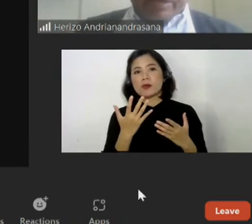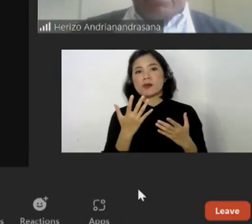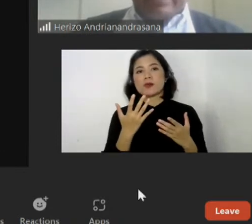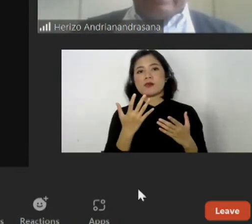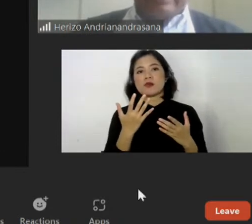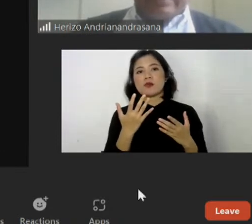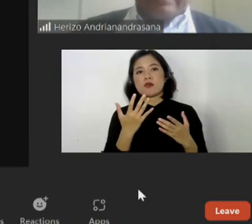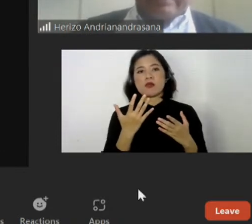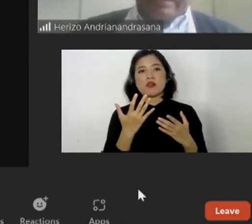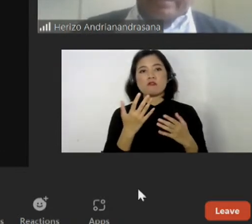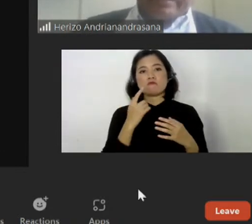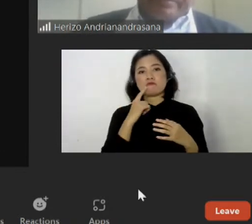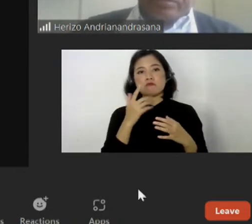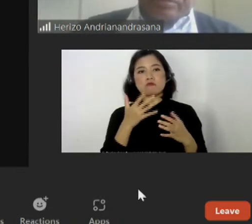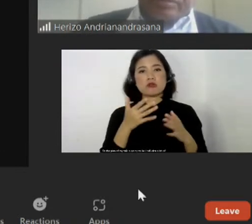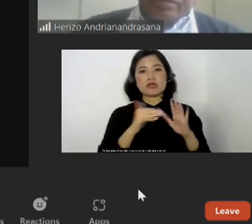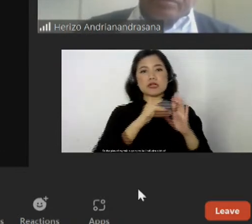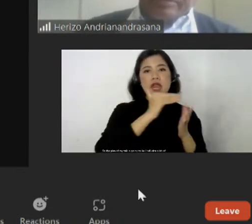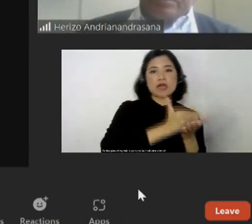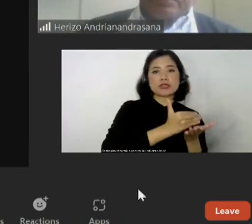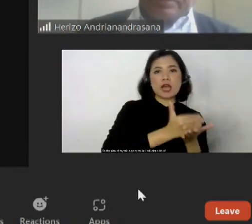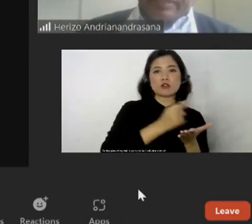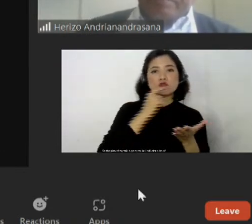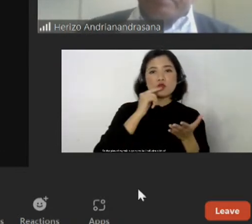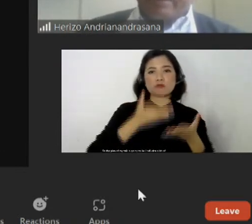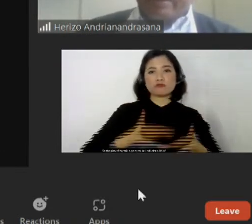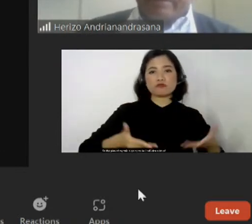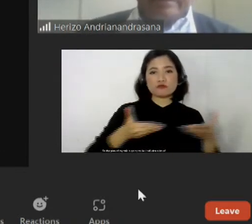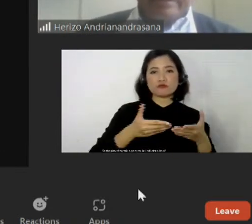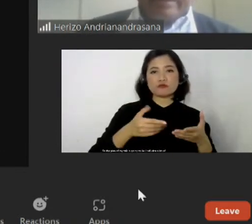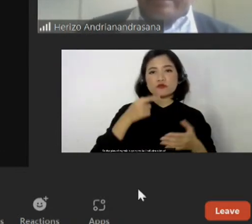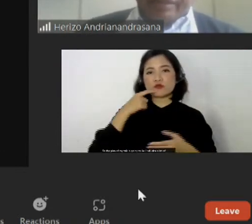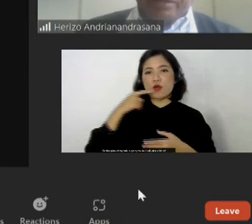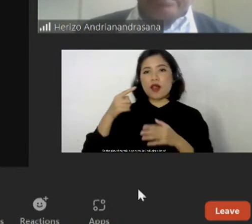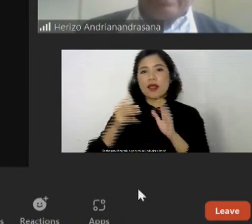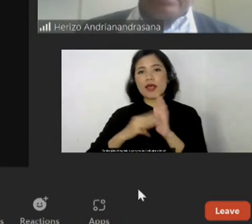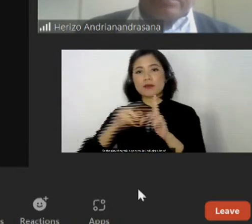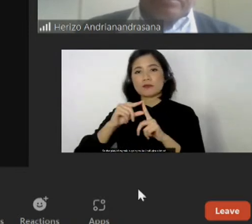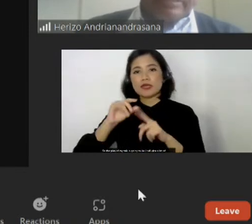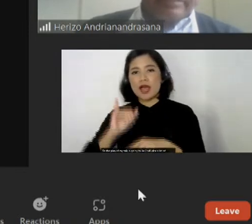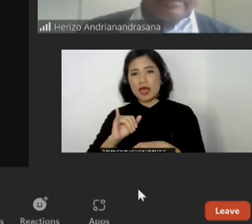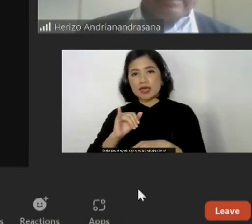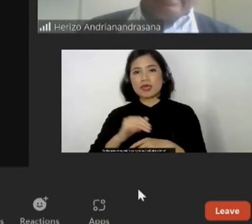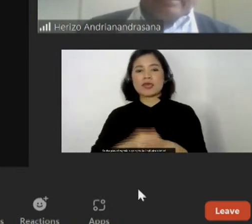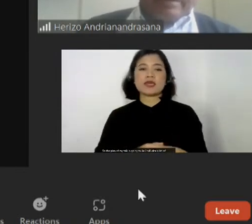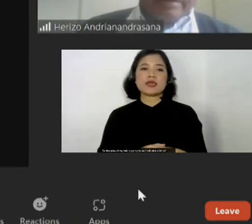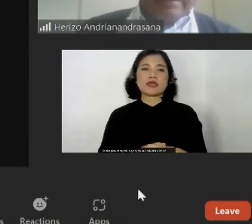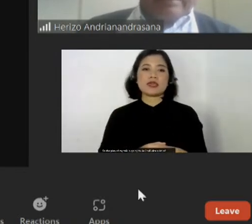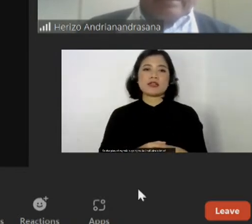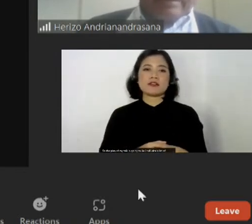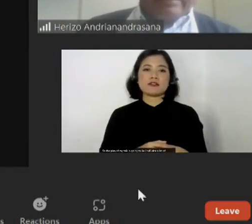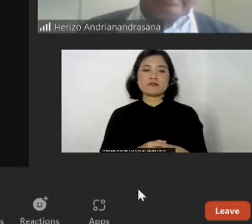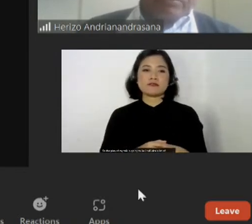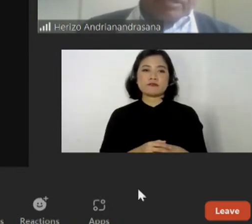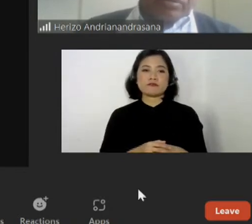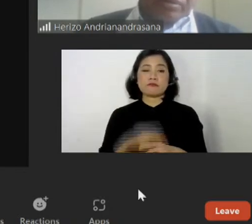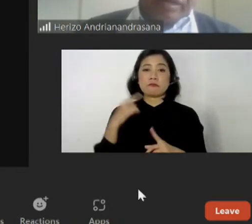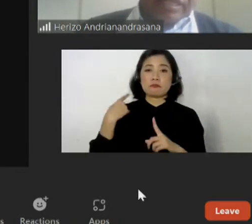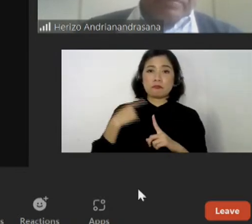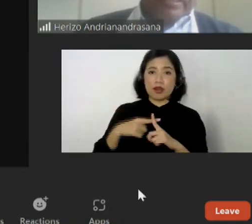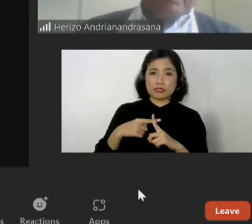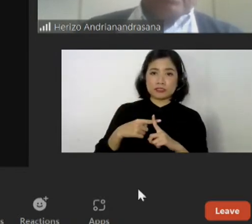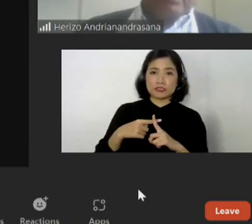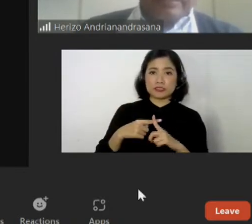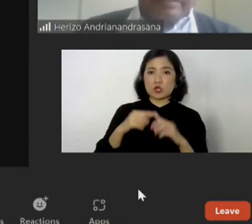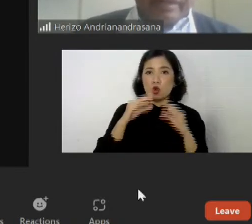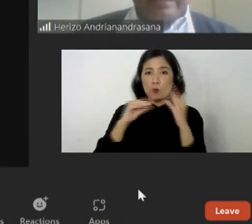the environment data that should go into the MPI and how did we do it. And I want to talk a